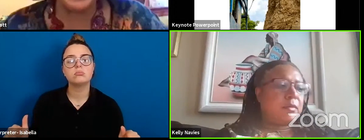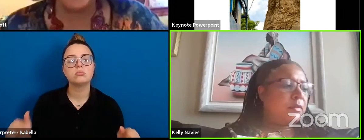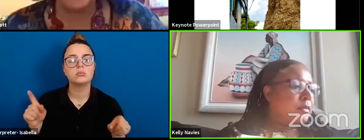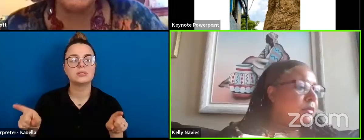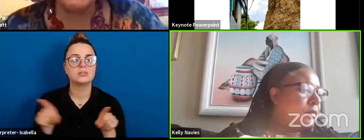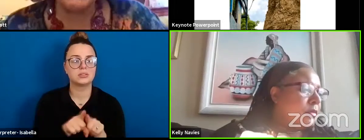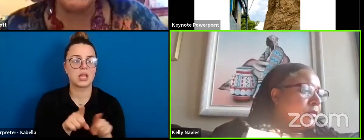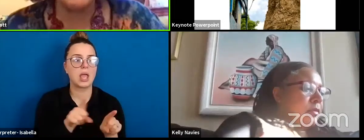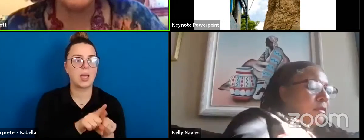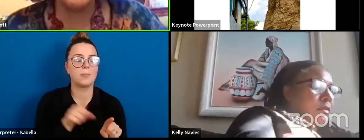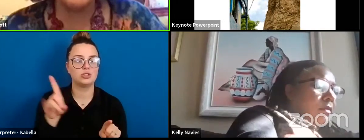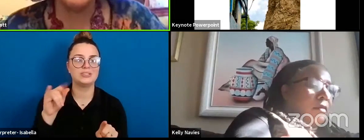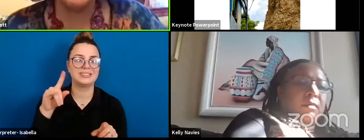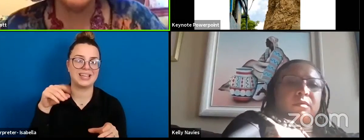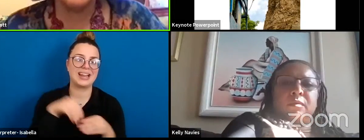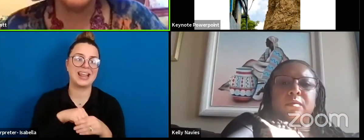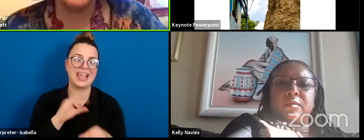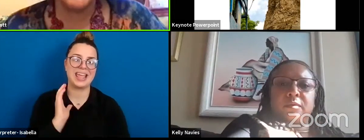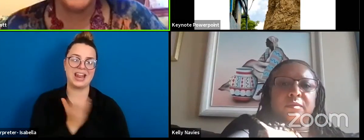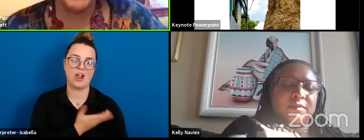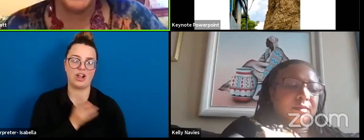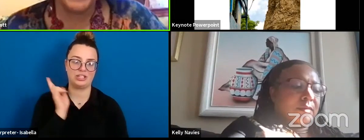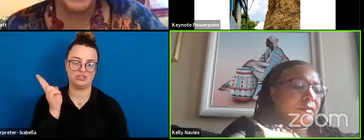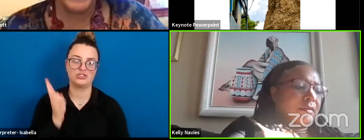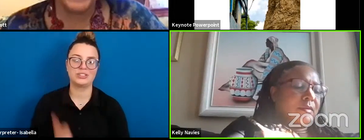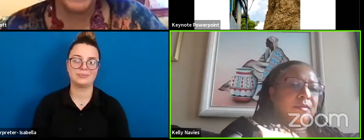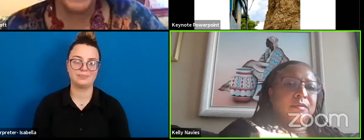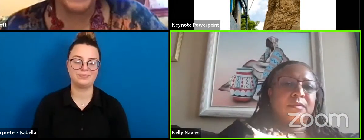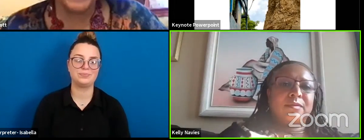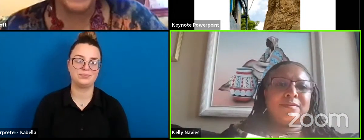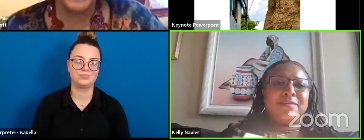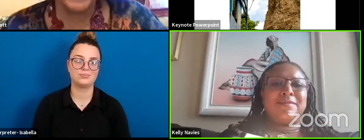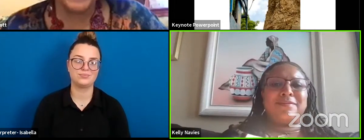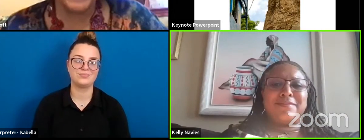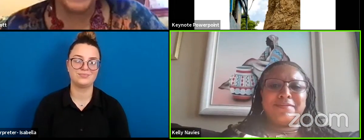different reason. I'm a big woman. I get to you do this.